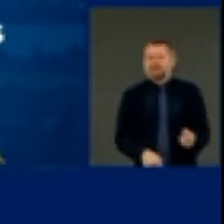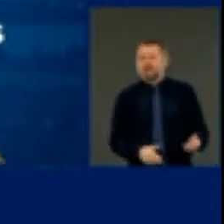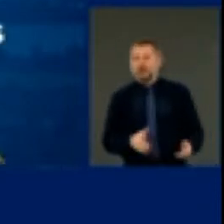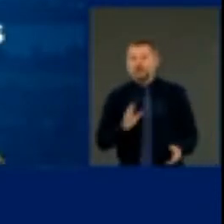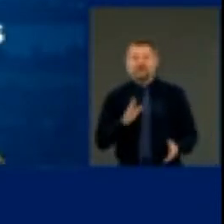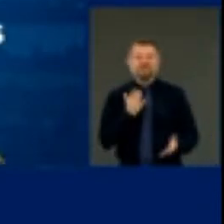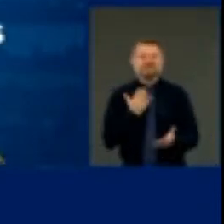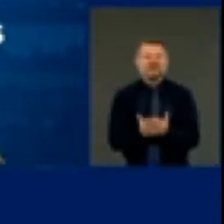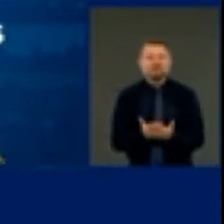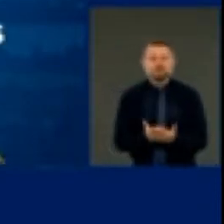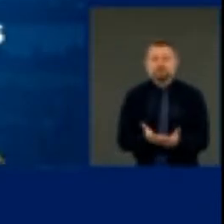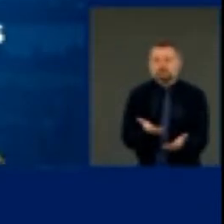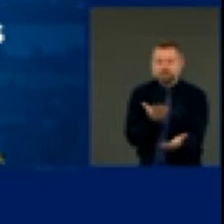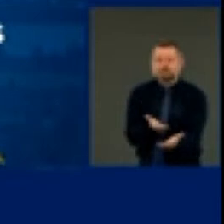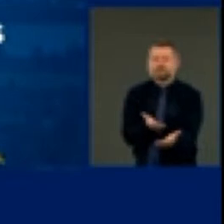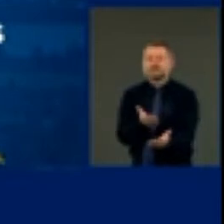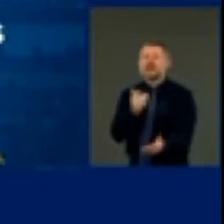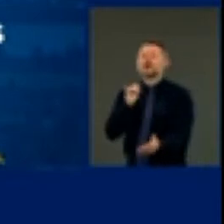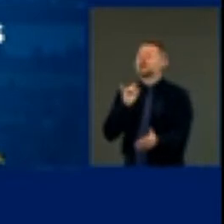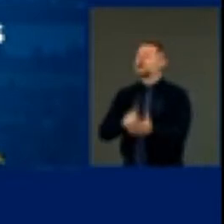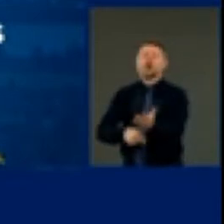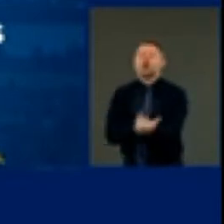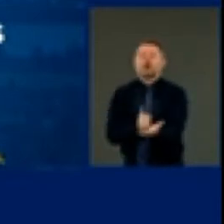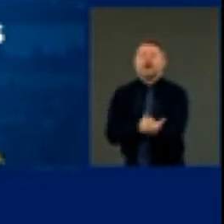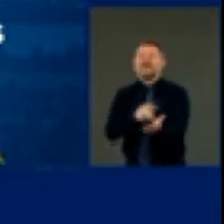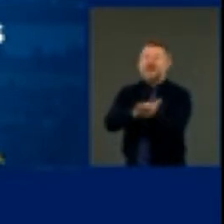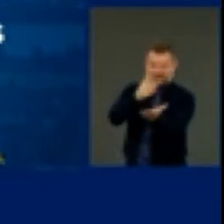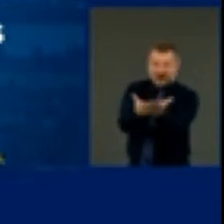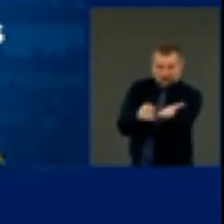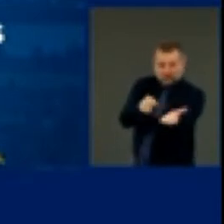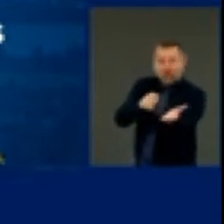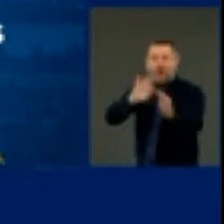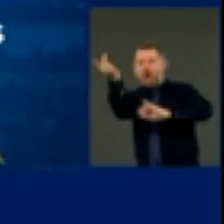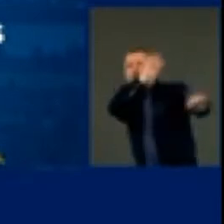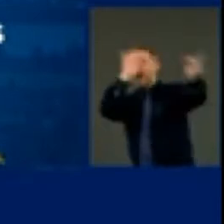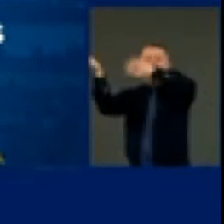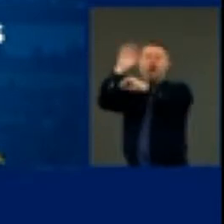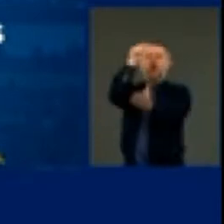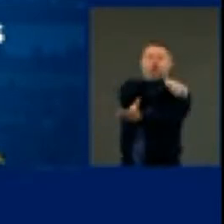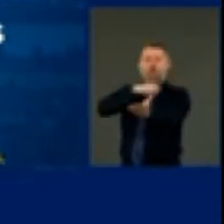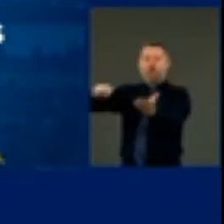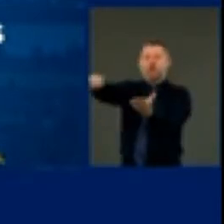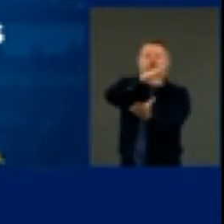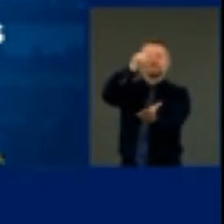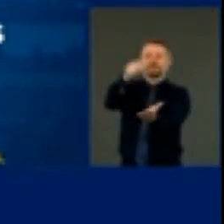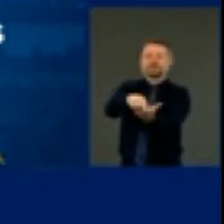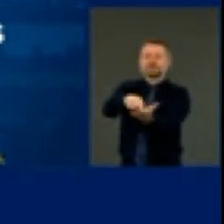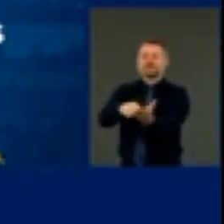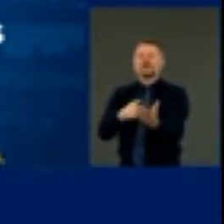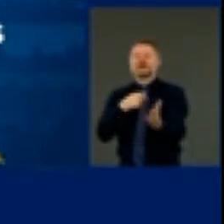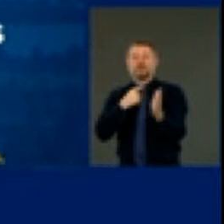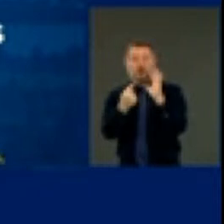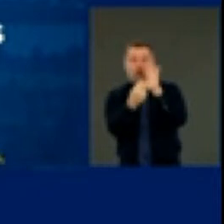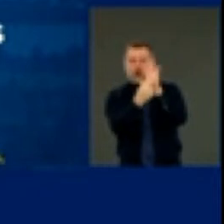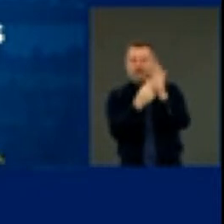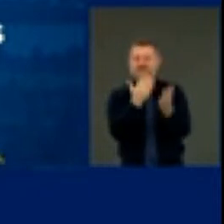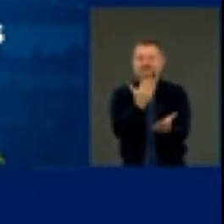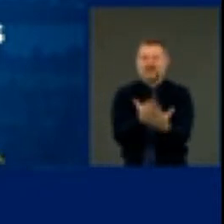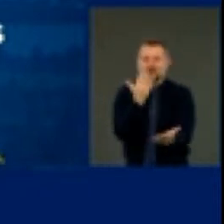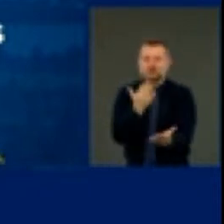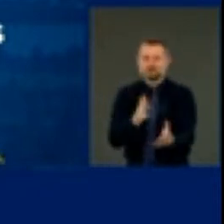facts. And you look at these facts, and I'm telling you today, the federal government is making a